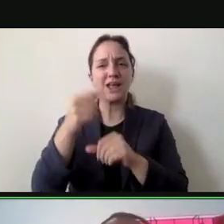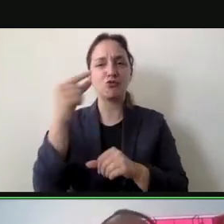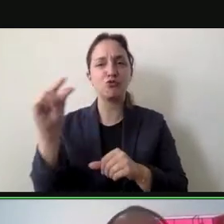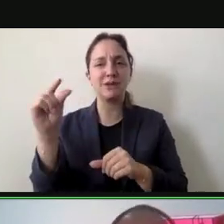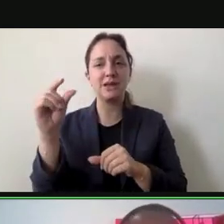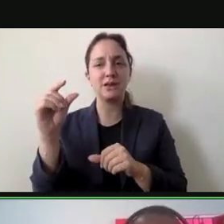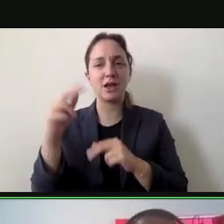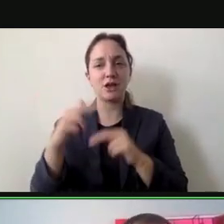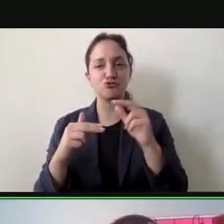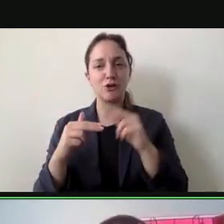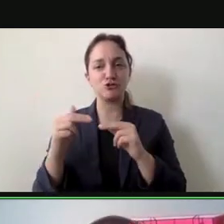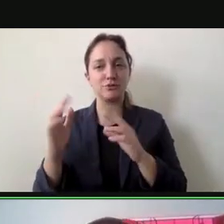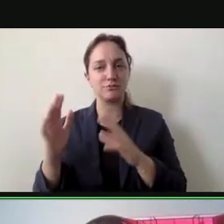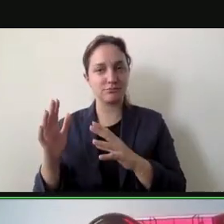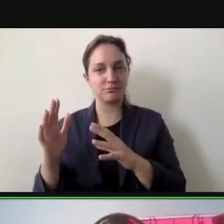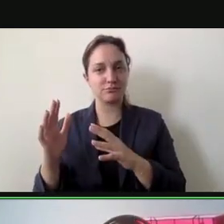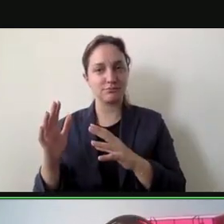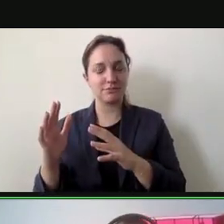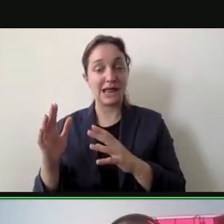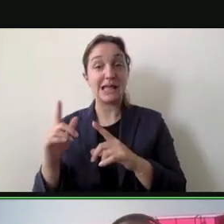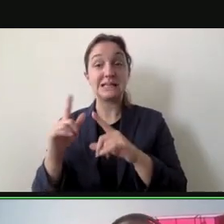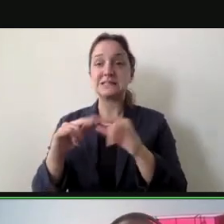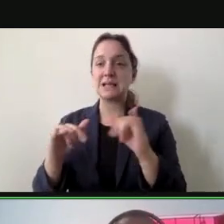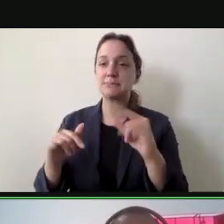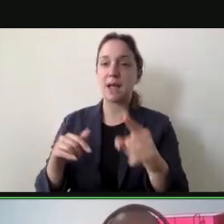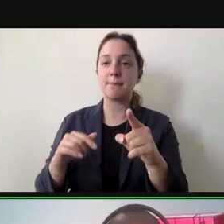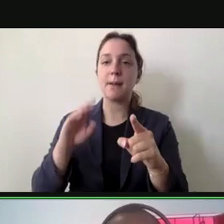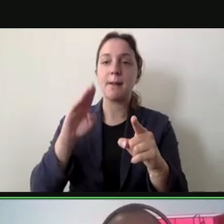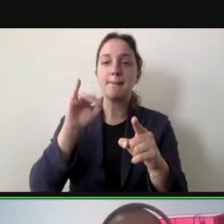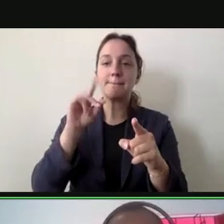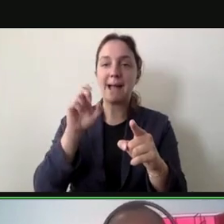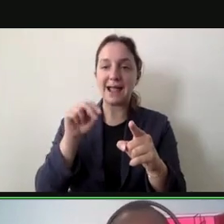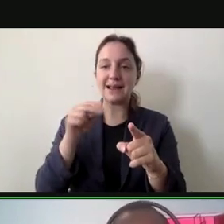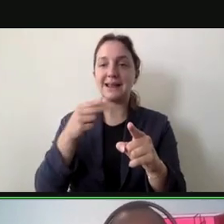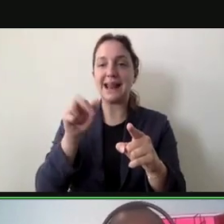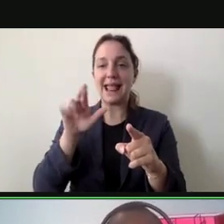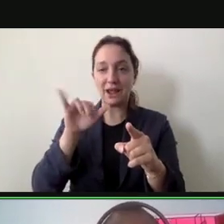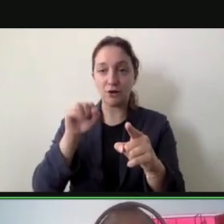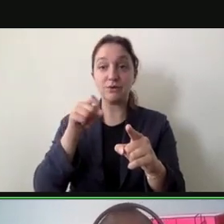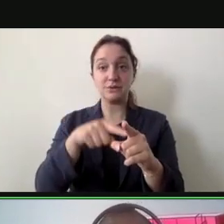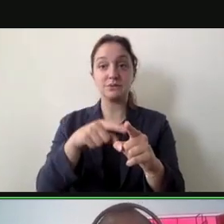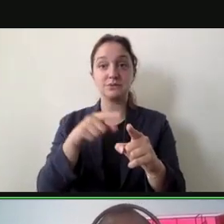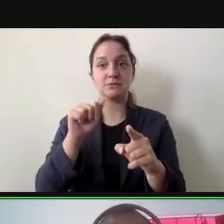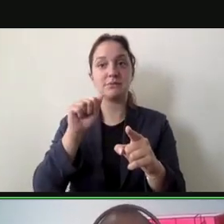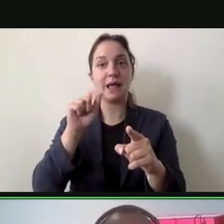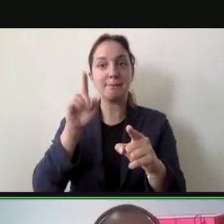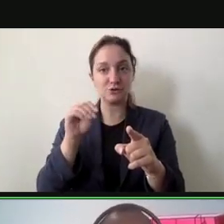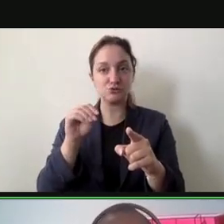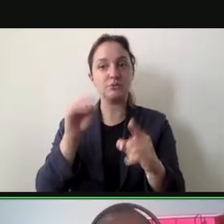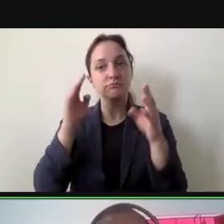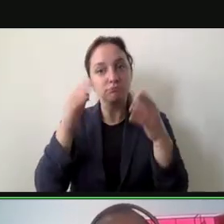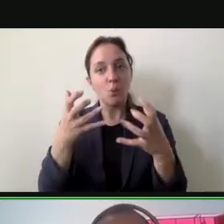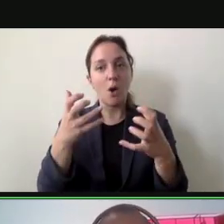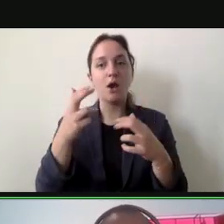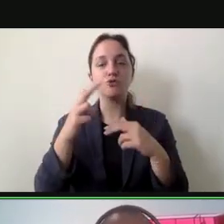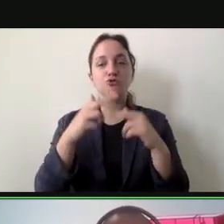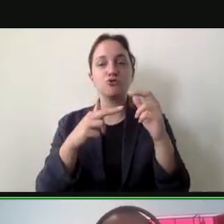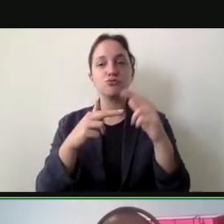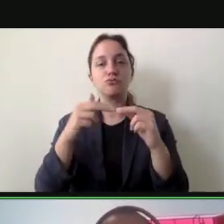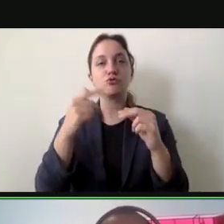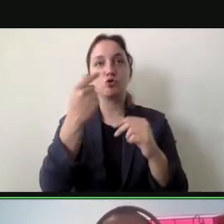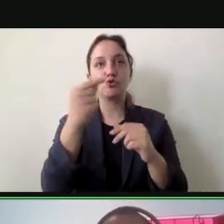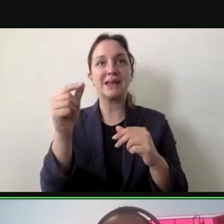the Biden-Harris administration is investing in greening buildings and green infrastructure across America. We just thought that